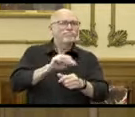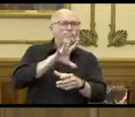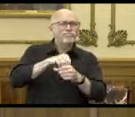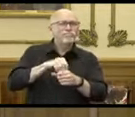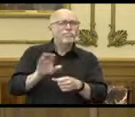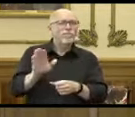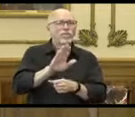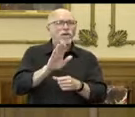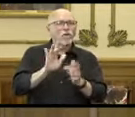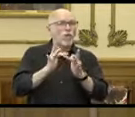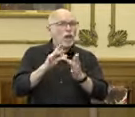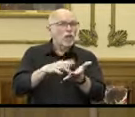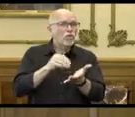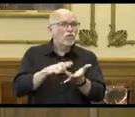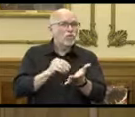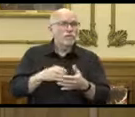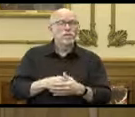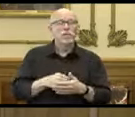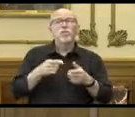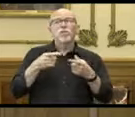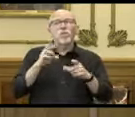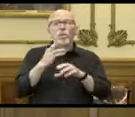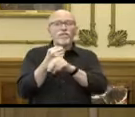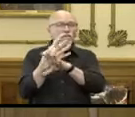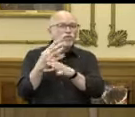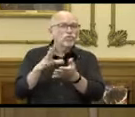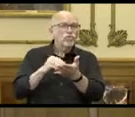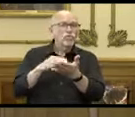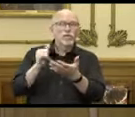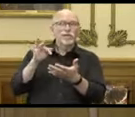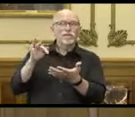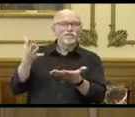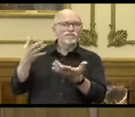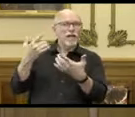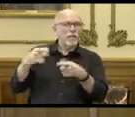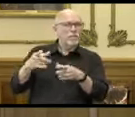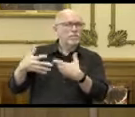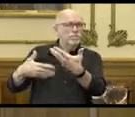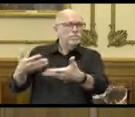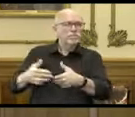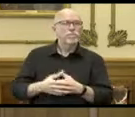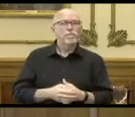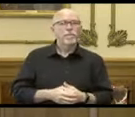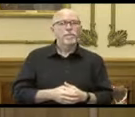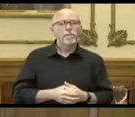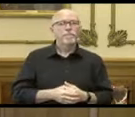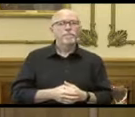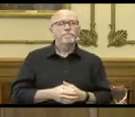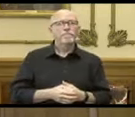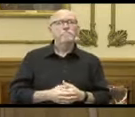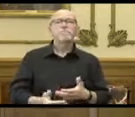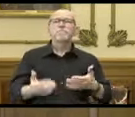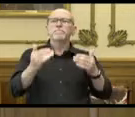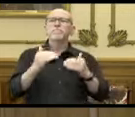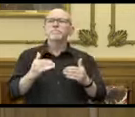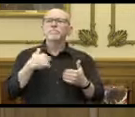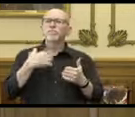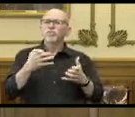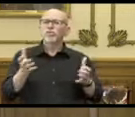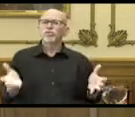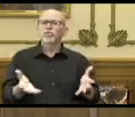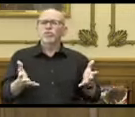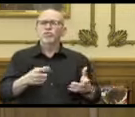in their online learning while virtual learning is in session. Next, I want to encourage